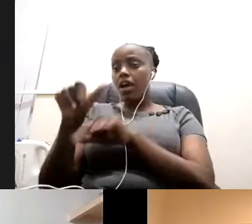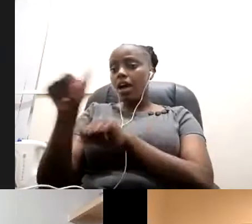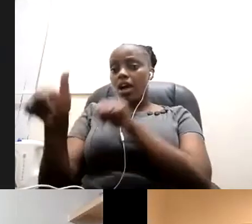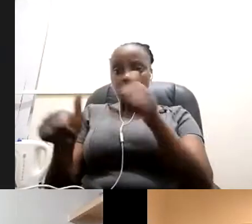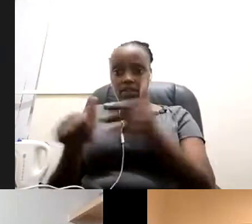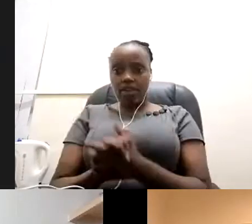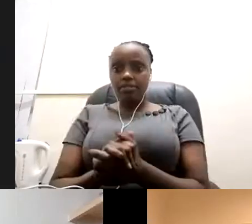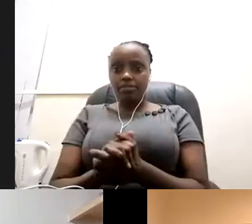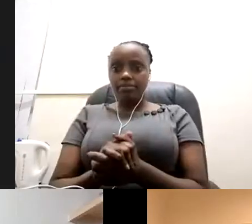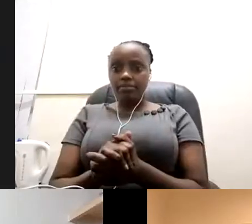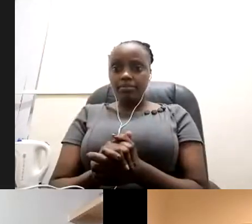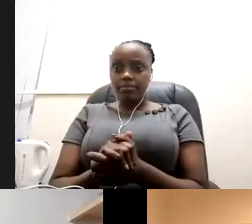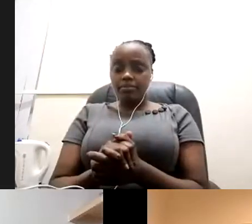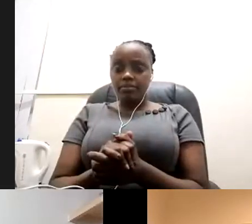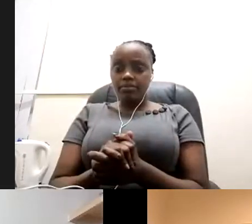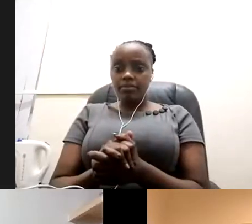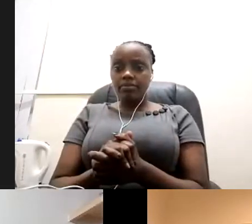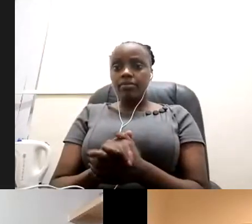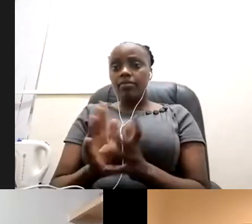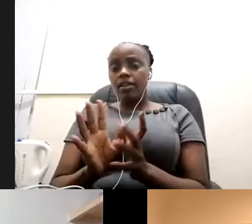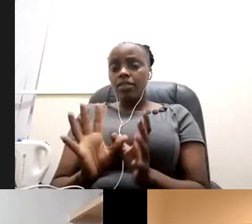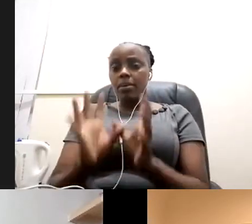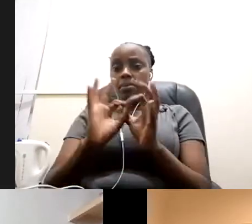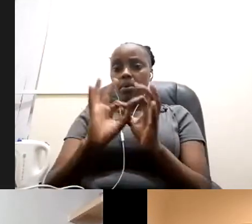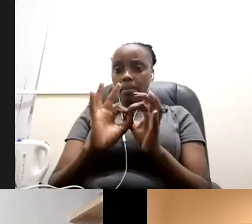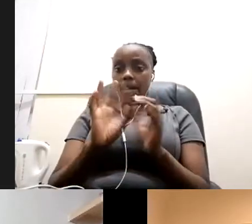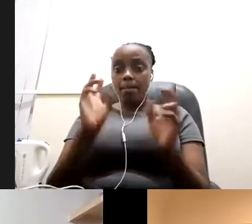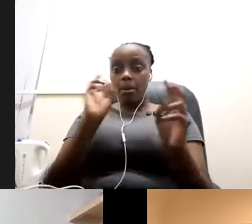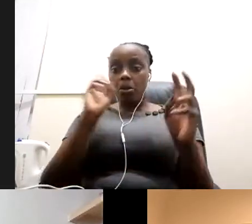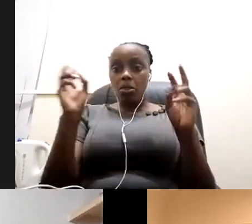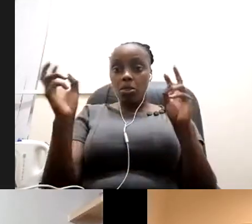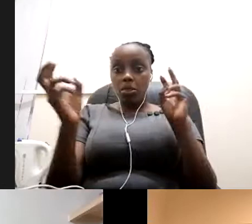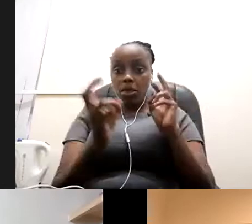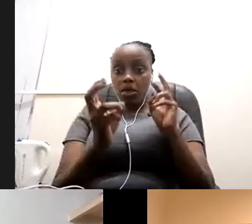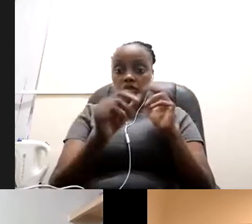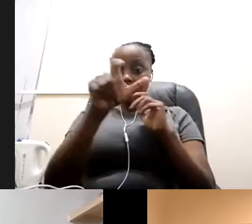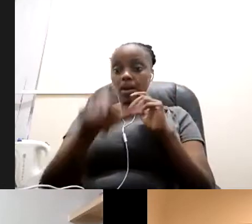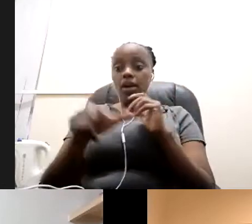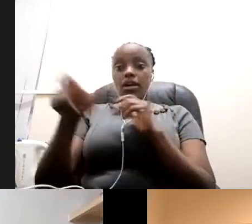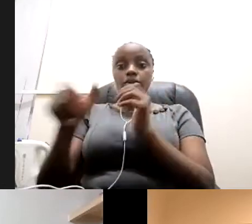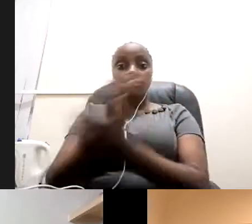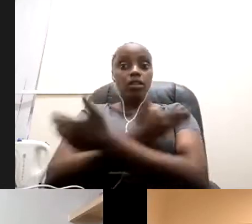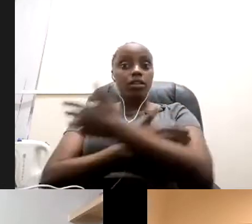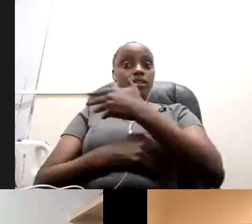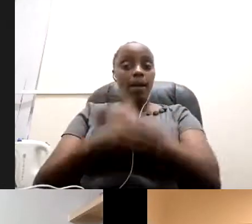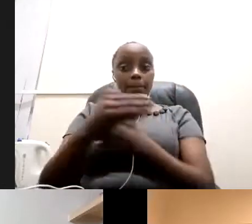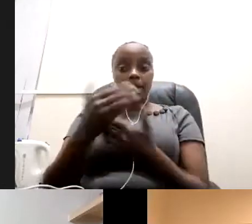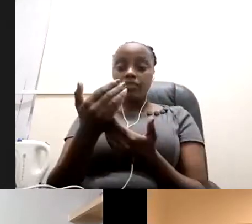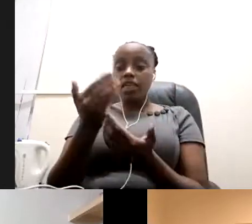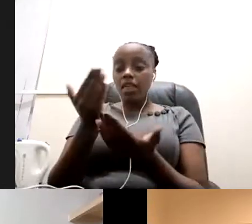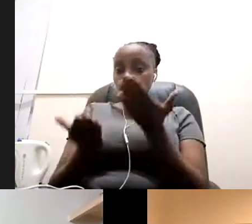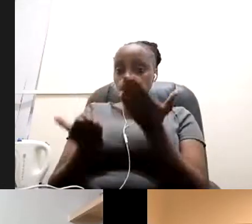The cross-cut perspective of persons with disabilities in the evaluation